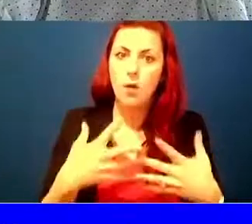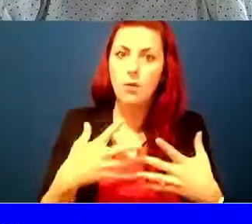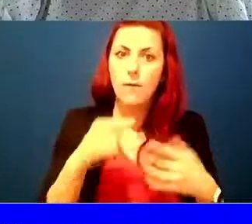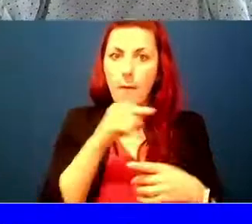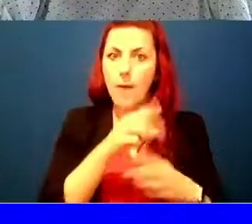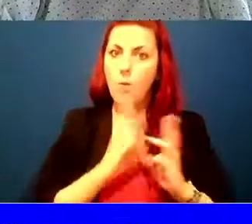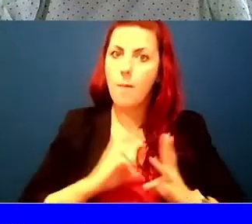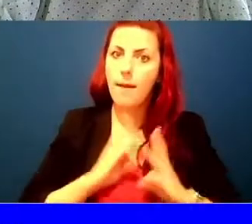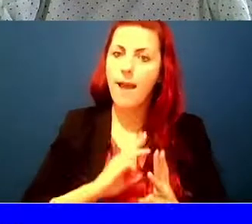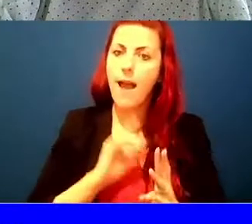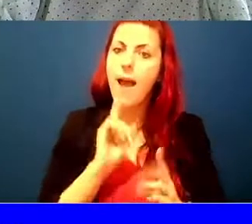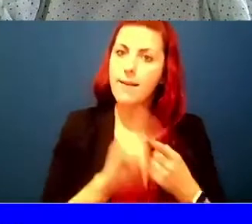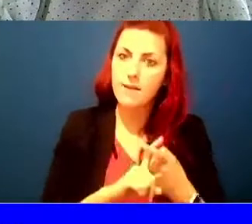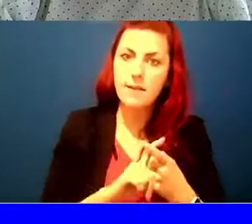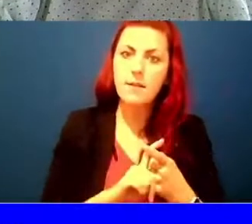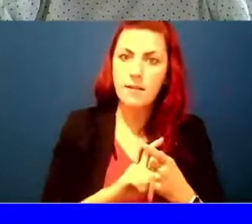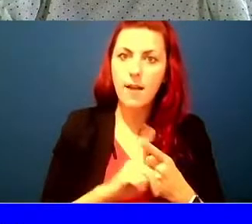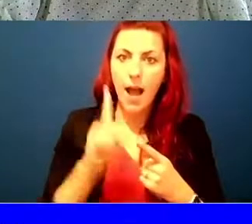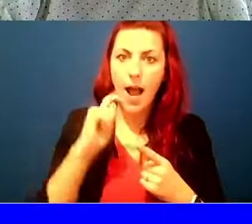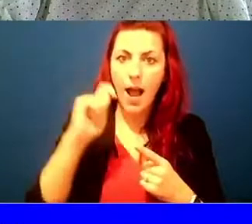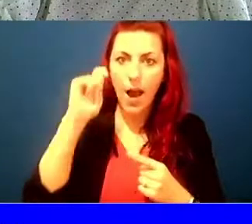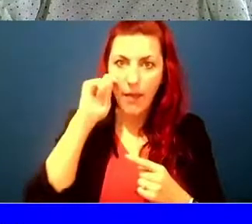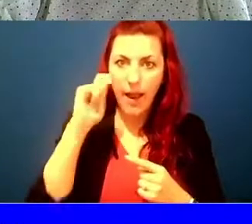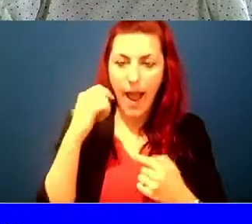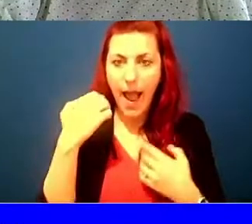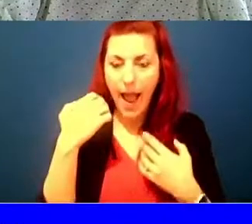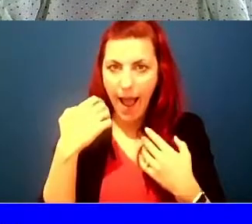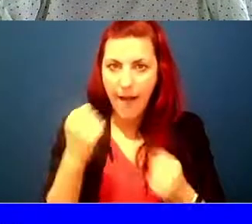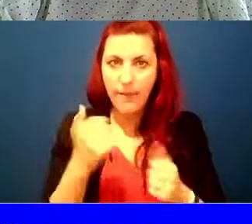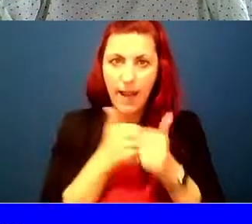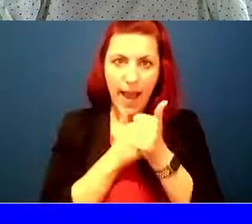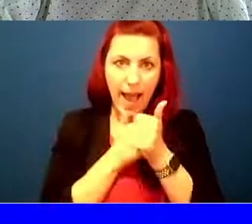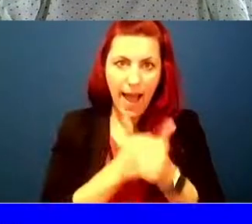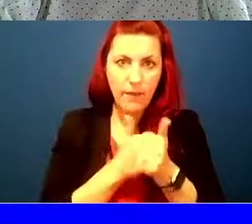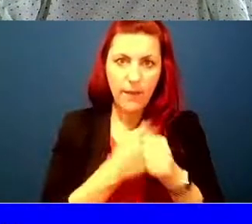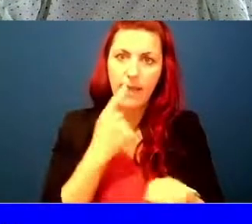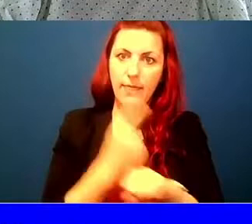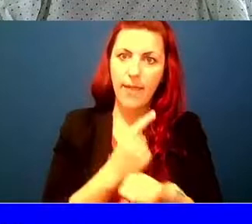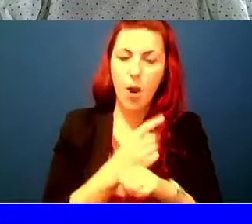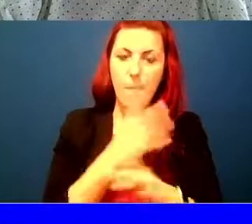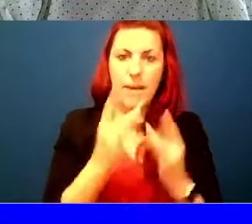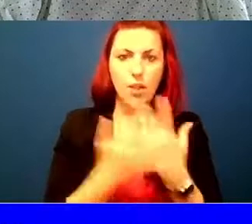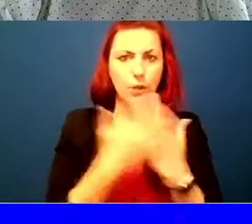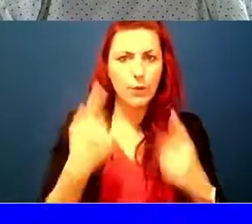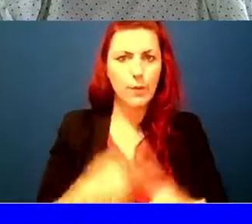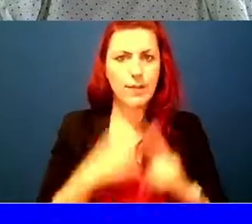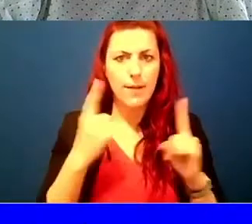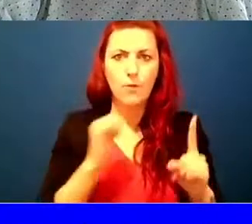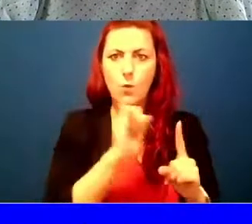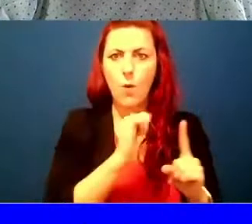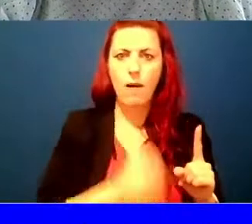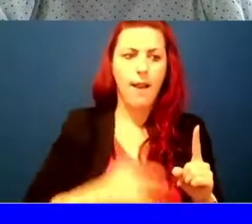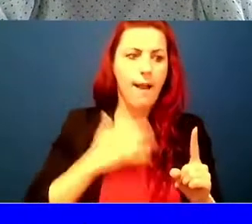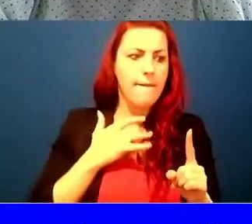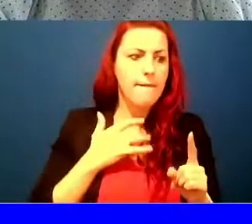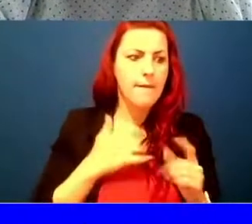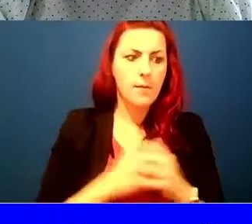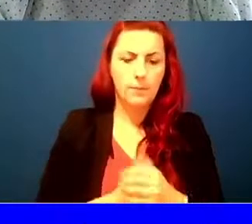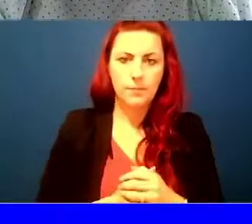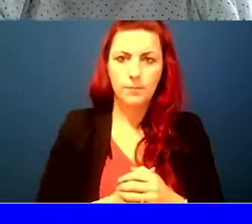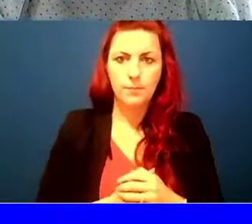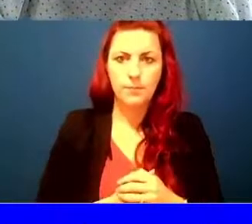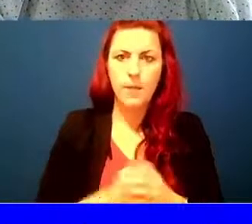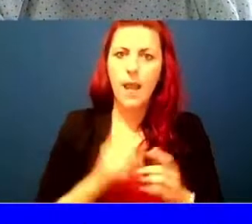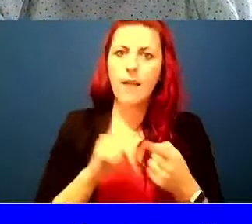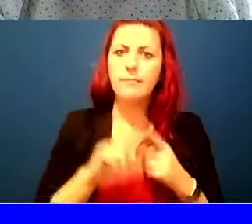And again, I think having an advocate there really made a significant difference as to the outcome there.